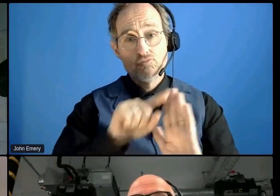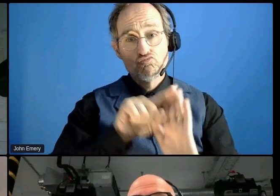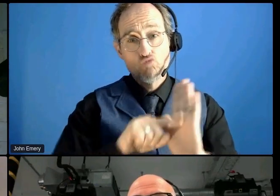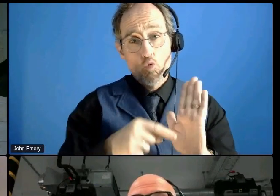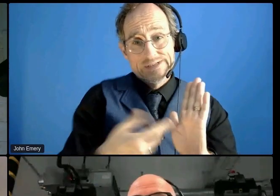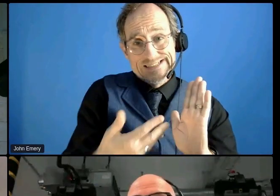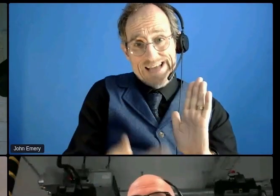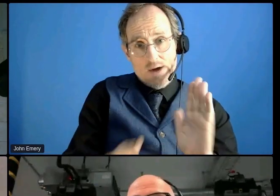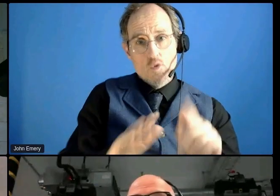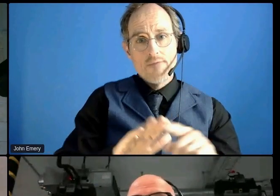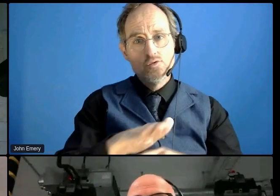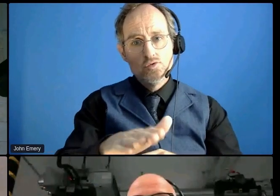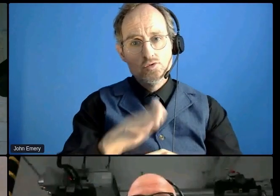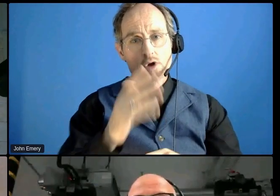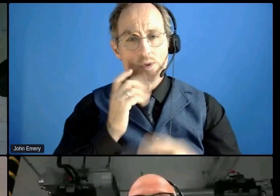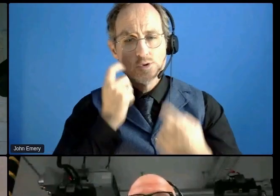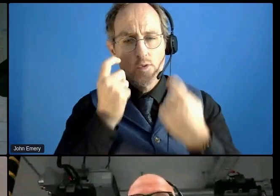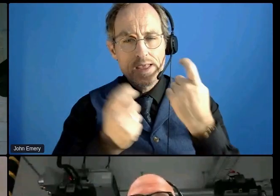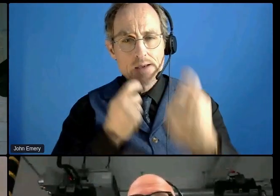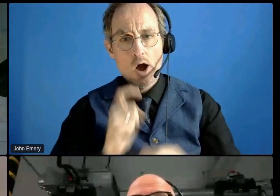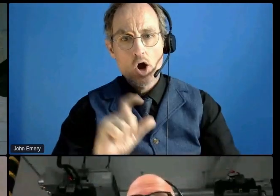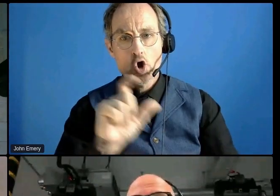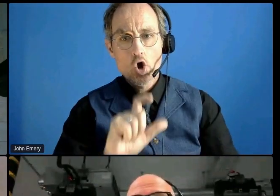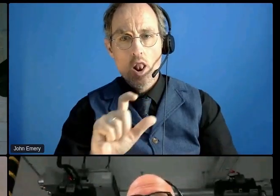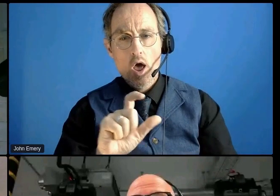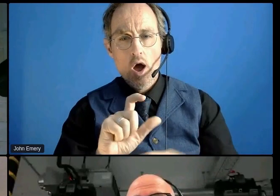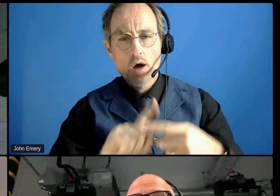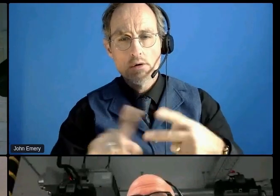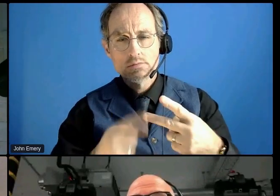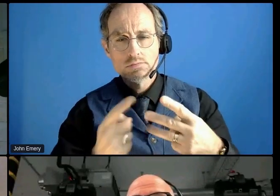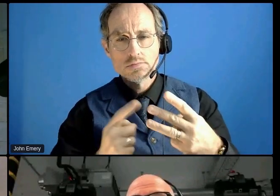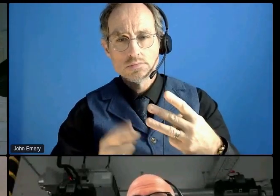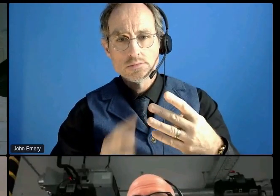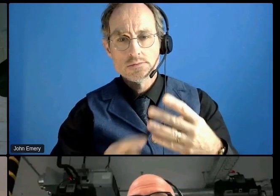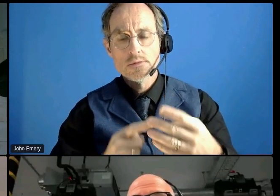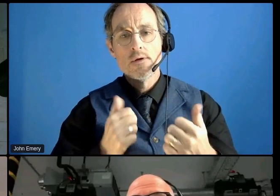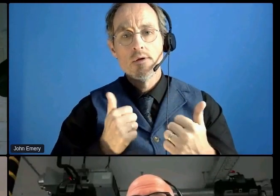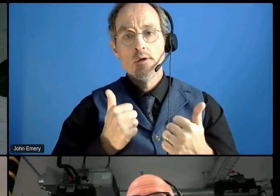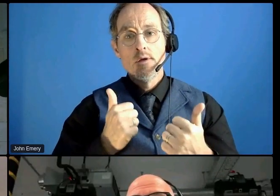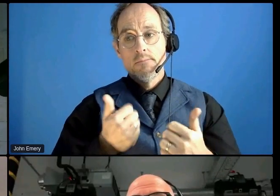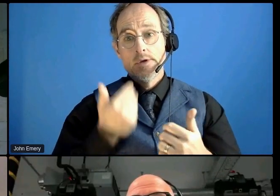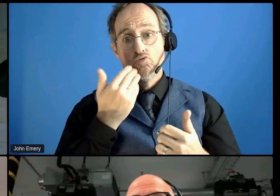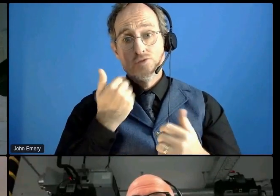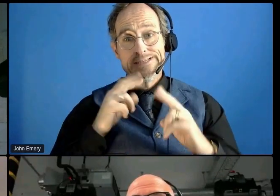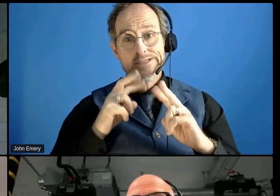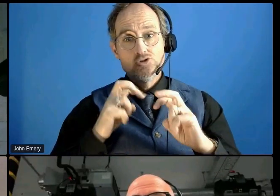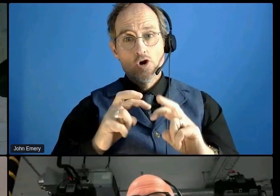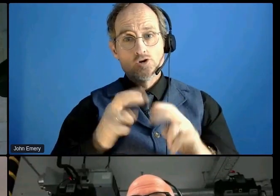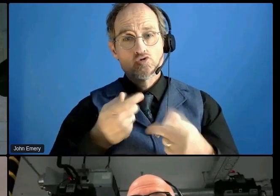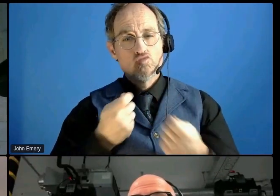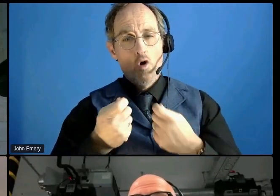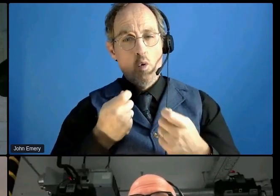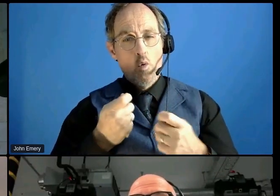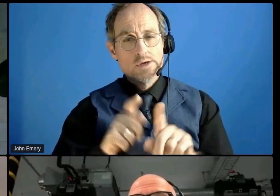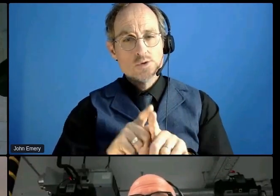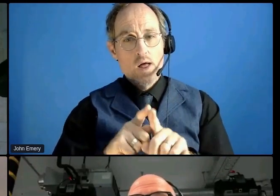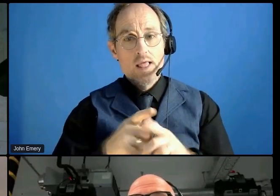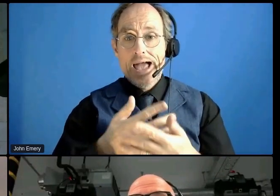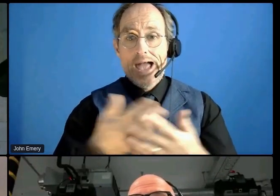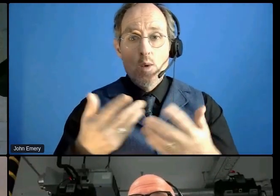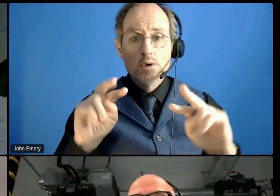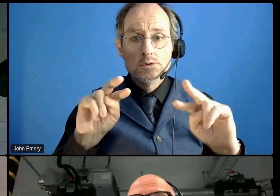few things I can talk about that point to that. One being where I sit in the business. So I came into the design team.